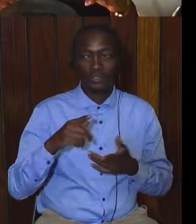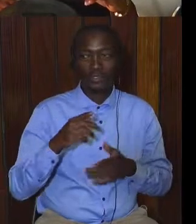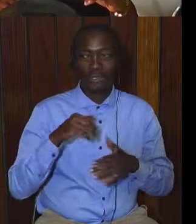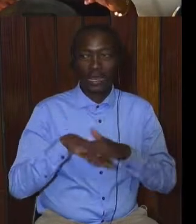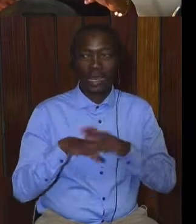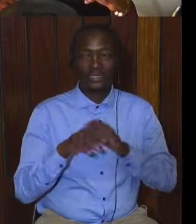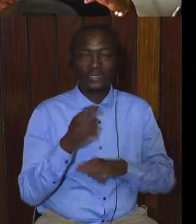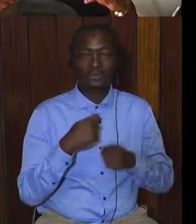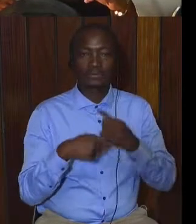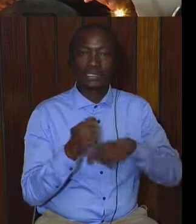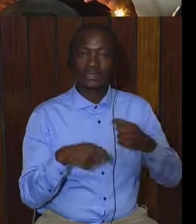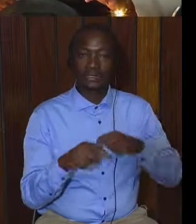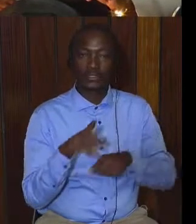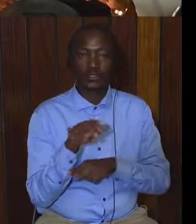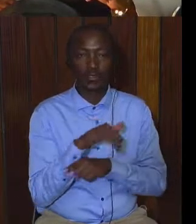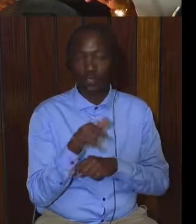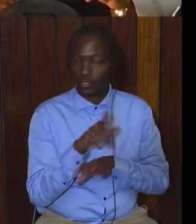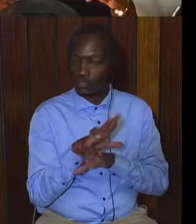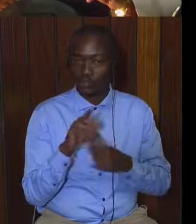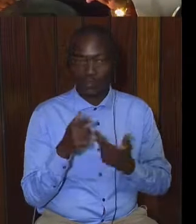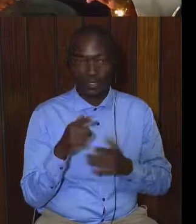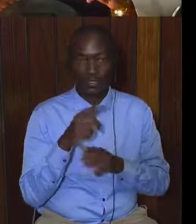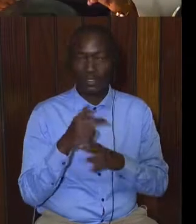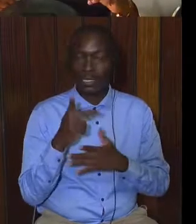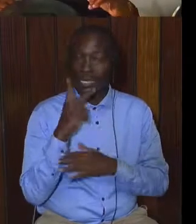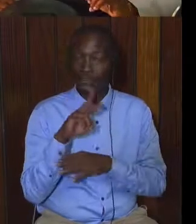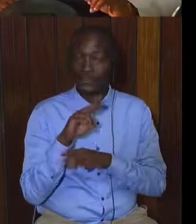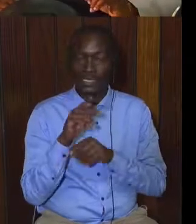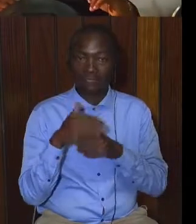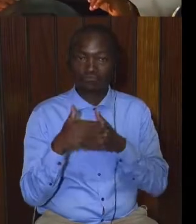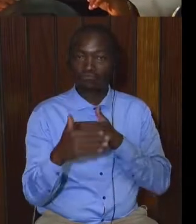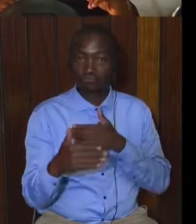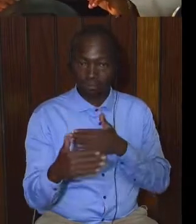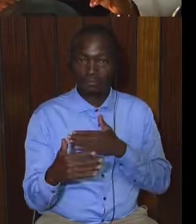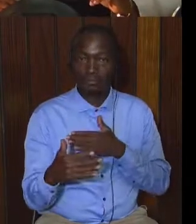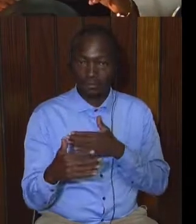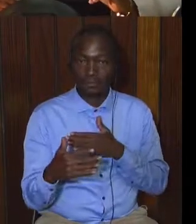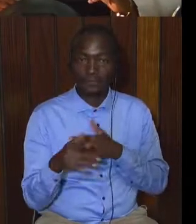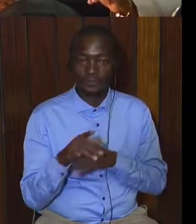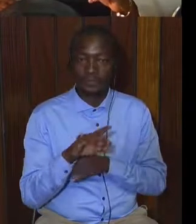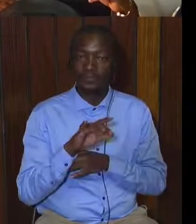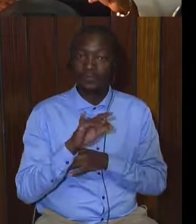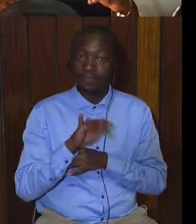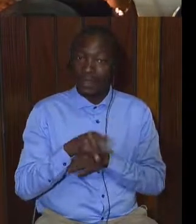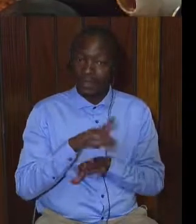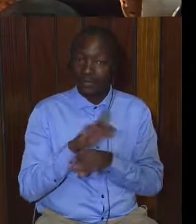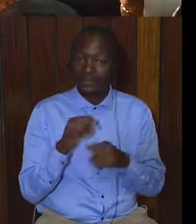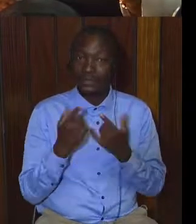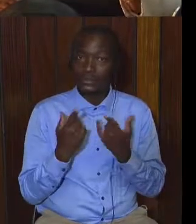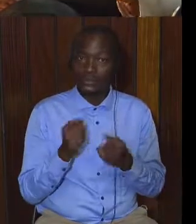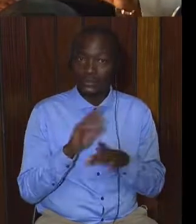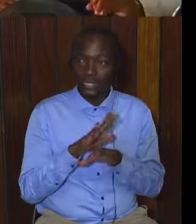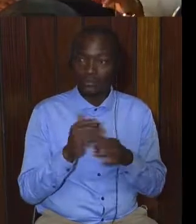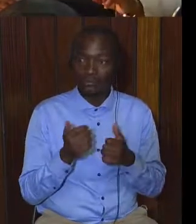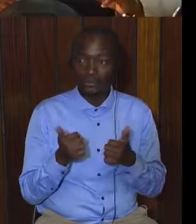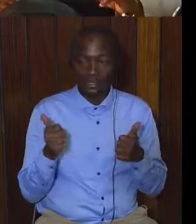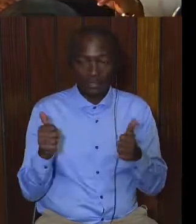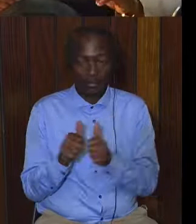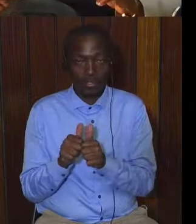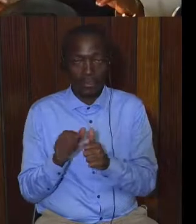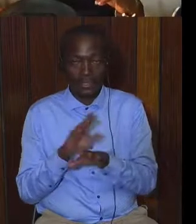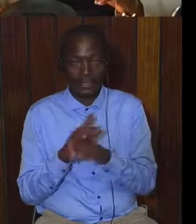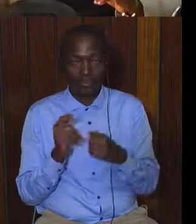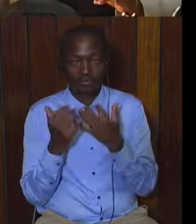underspending, which we had already projected. That was done in agreement with, in collaboration